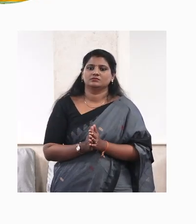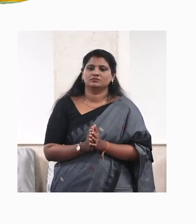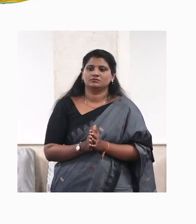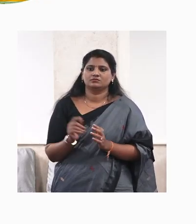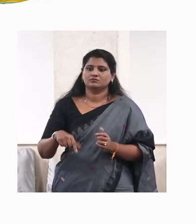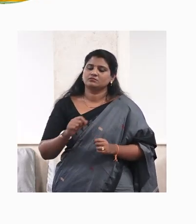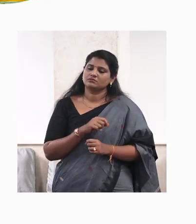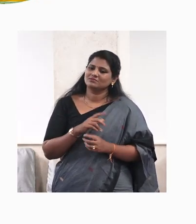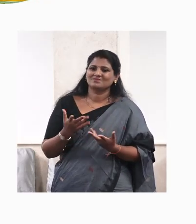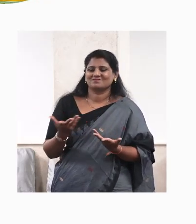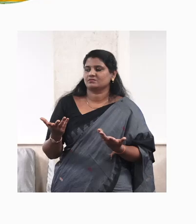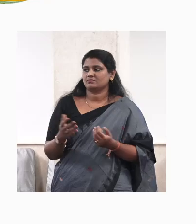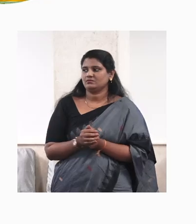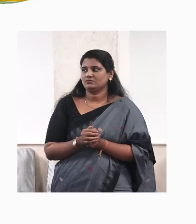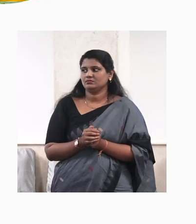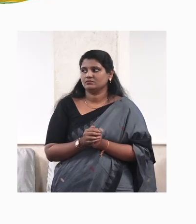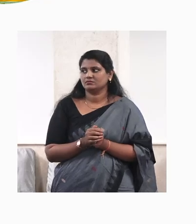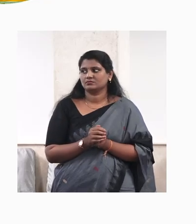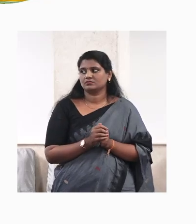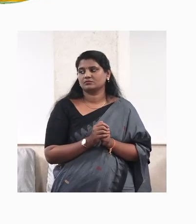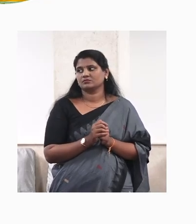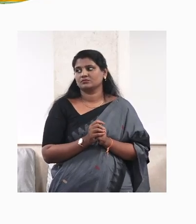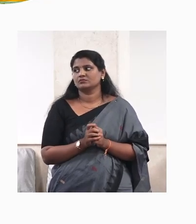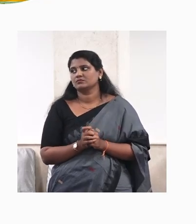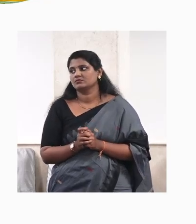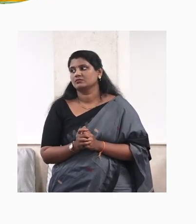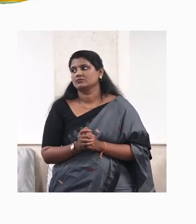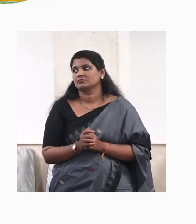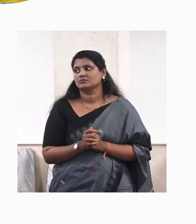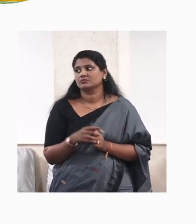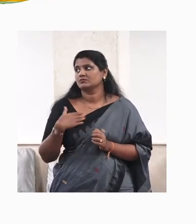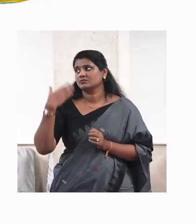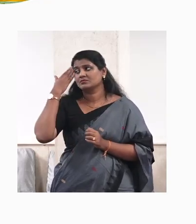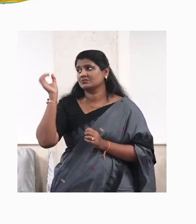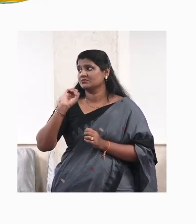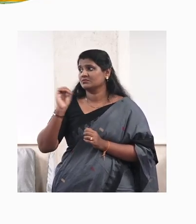whatever it is. So I think is this I don't know if